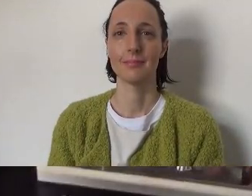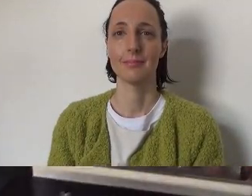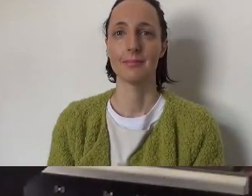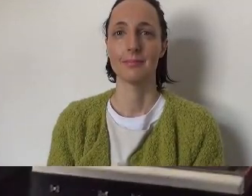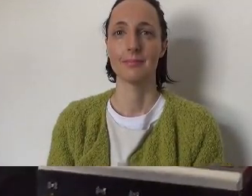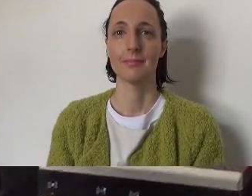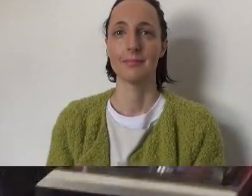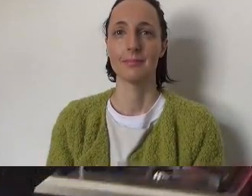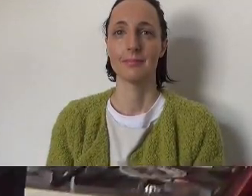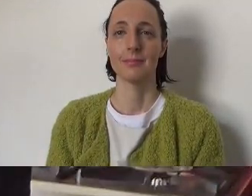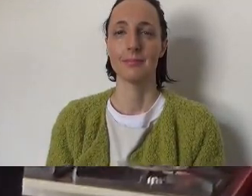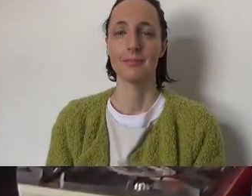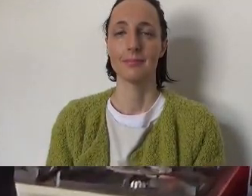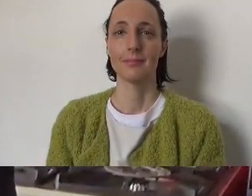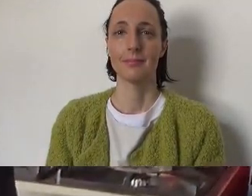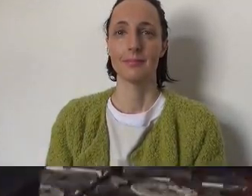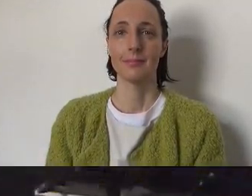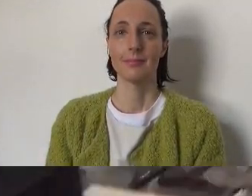Spatula o spoon.